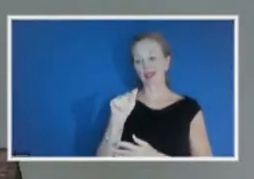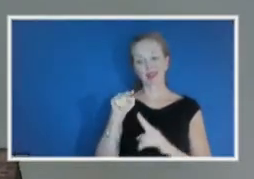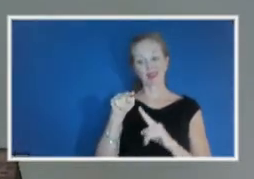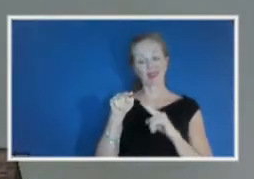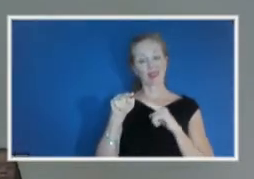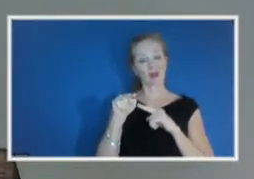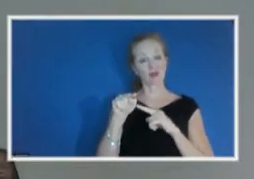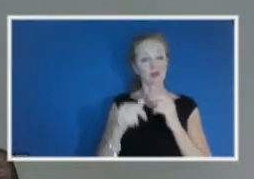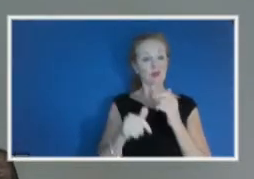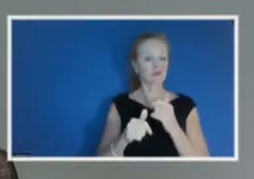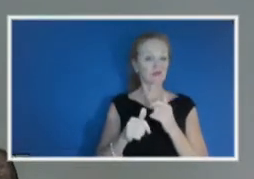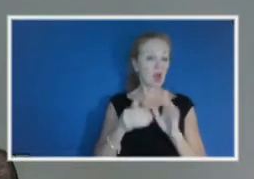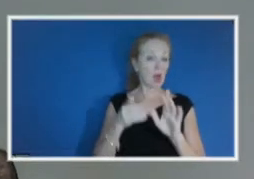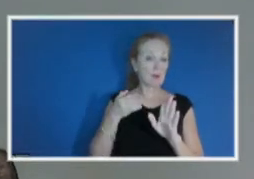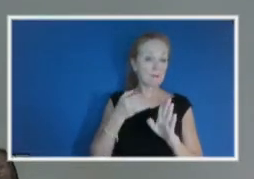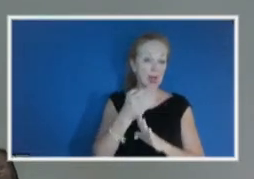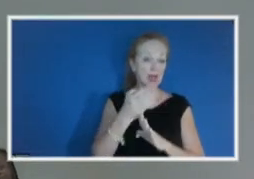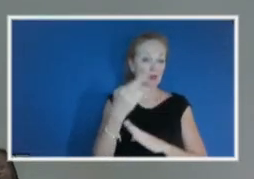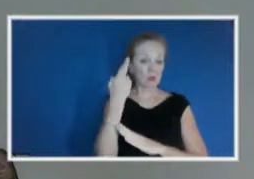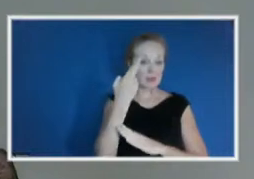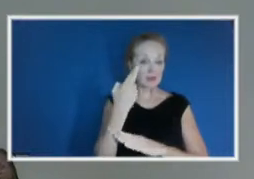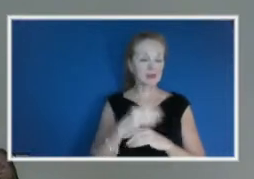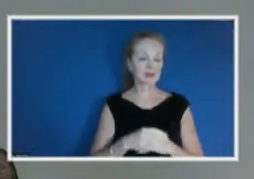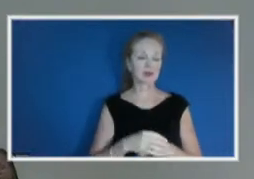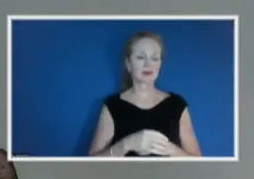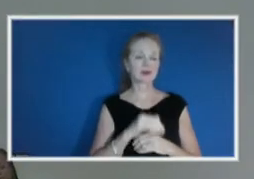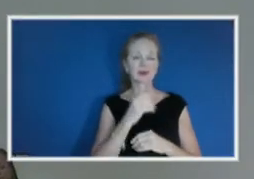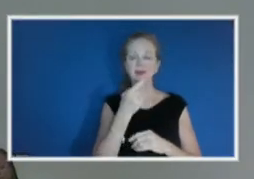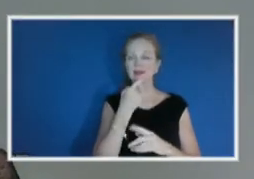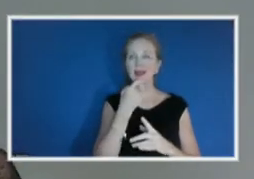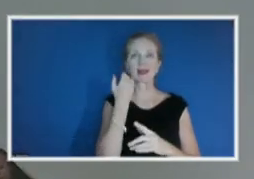I would just say without the data,